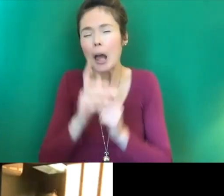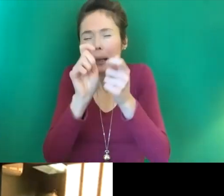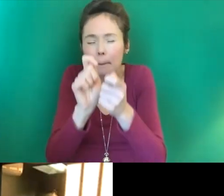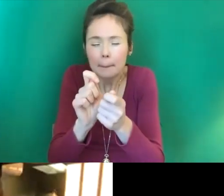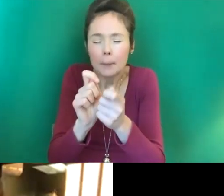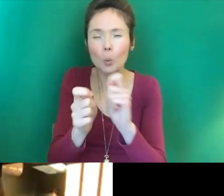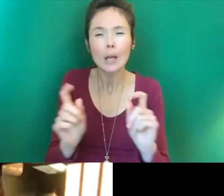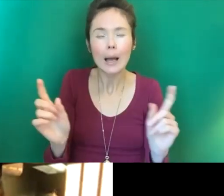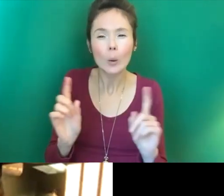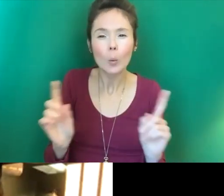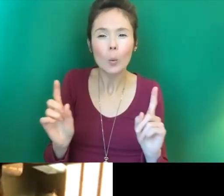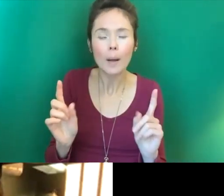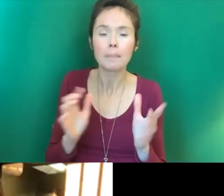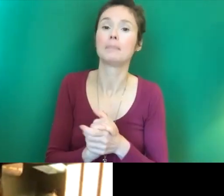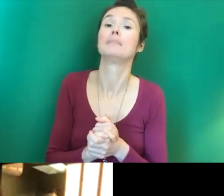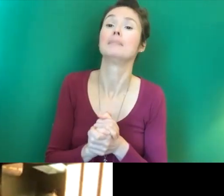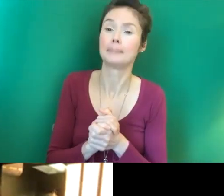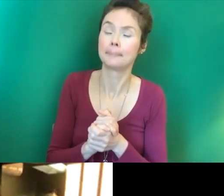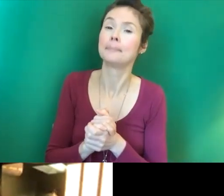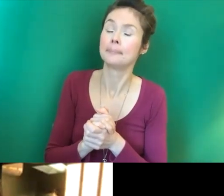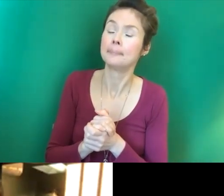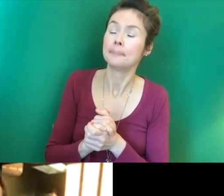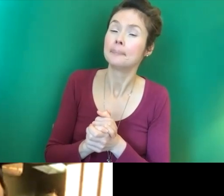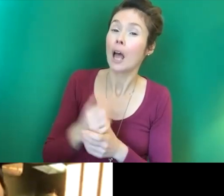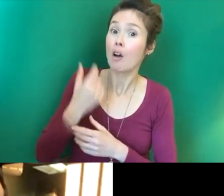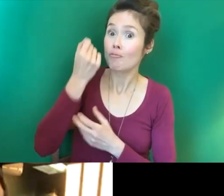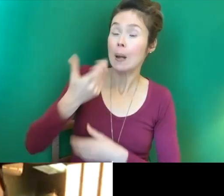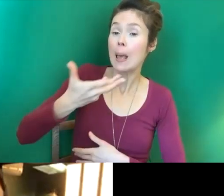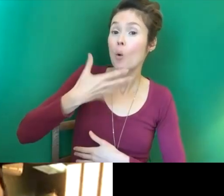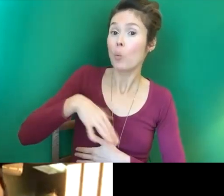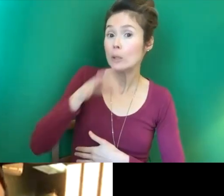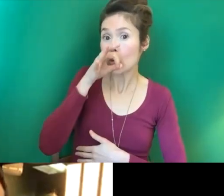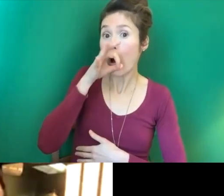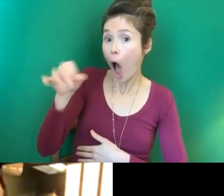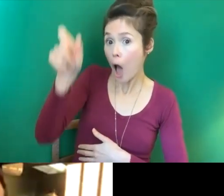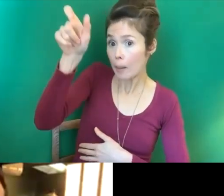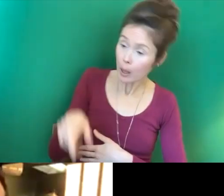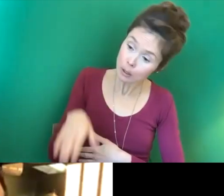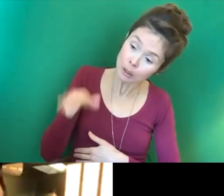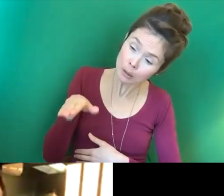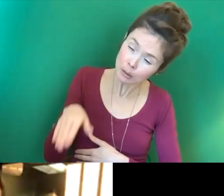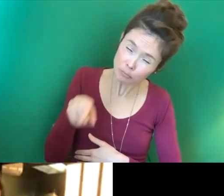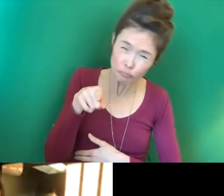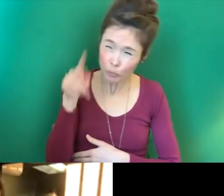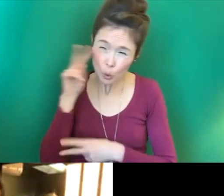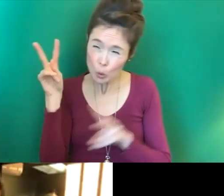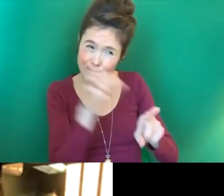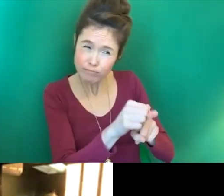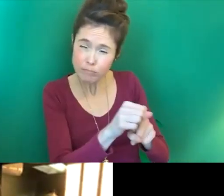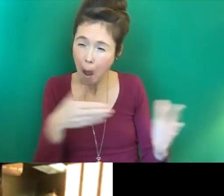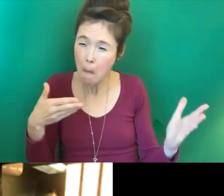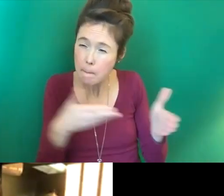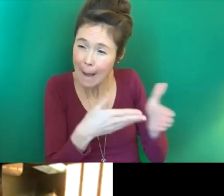I think it's asking the question of, is there a barrier I could remove to make it easier for you at